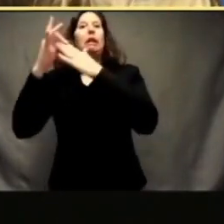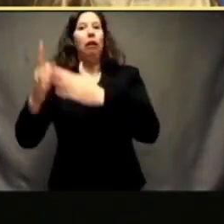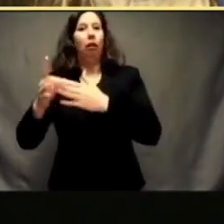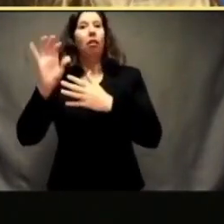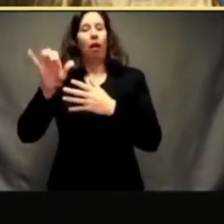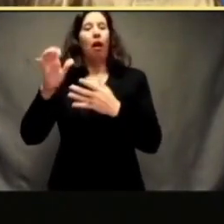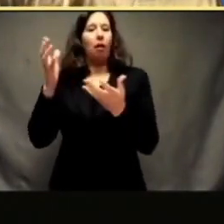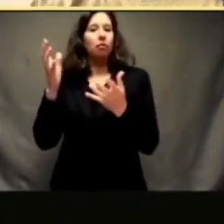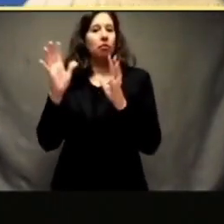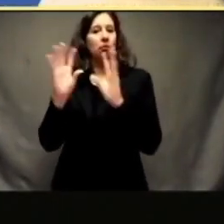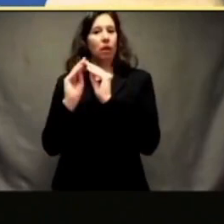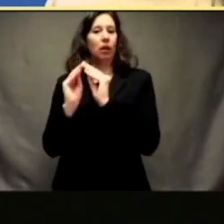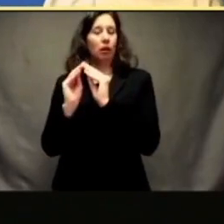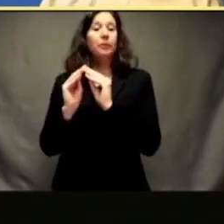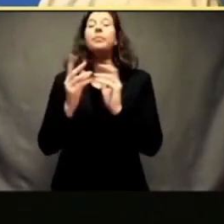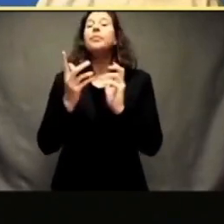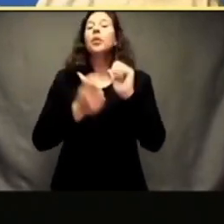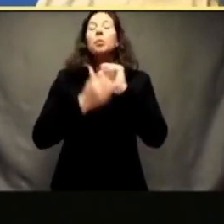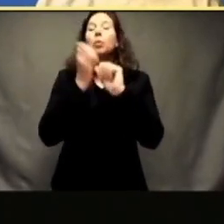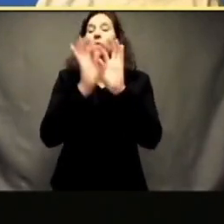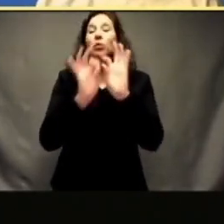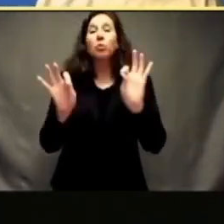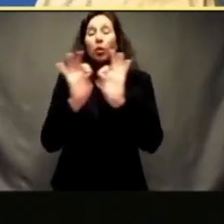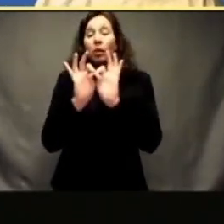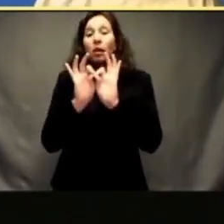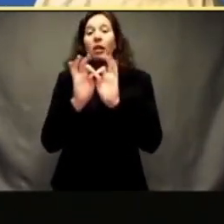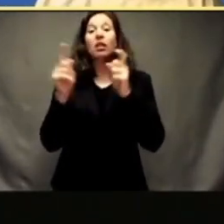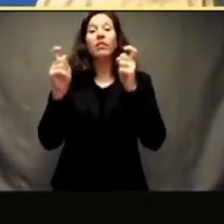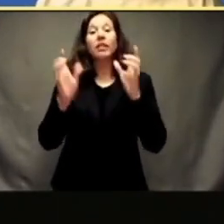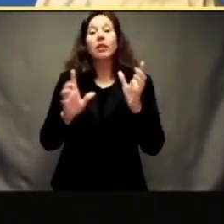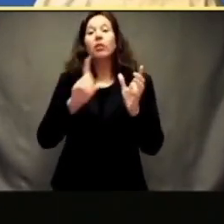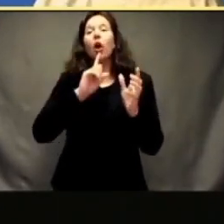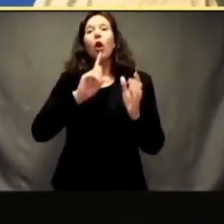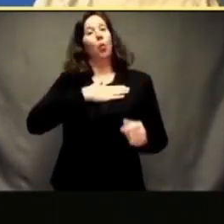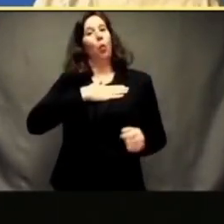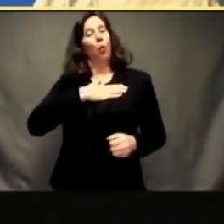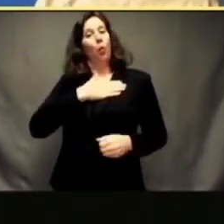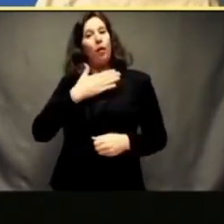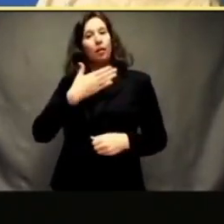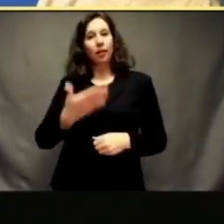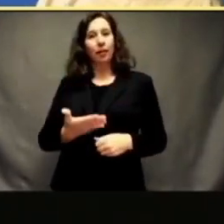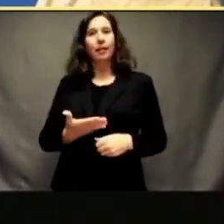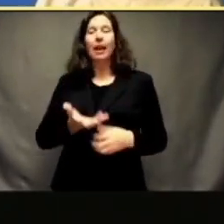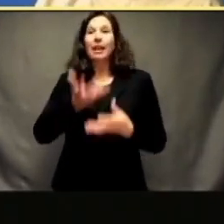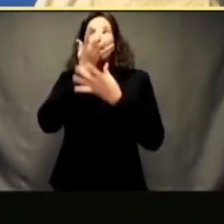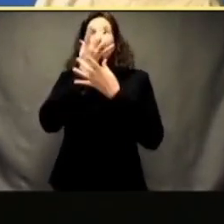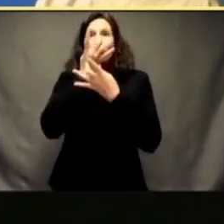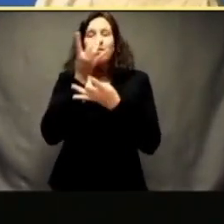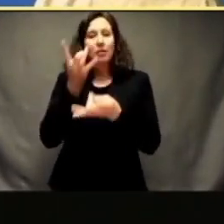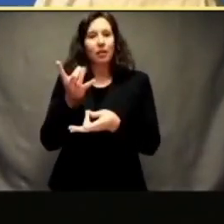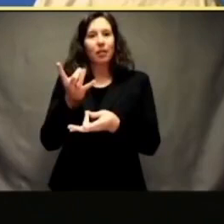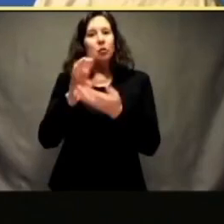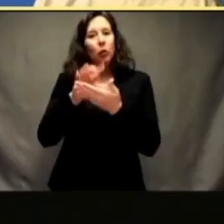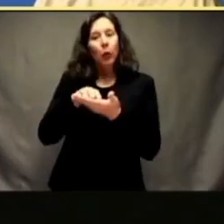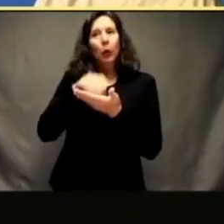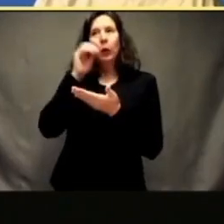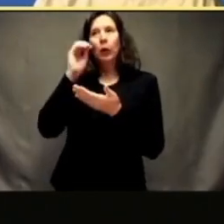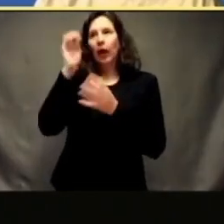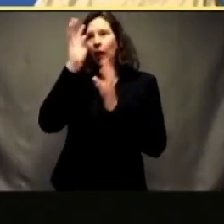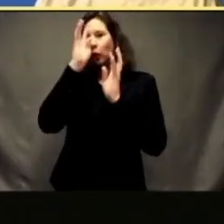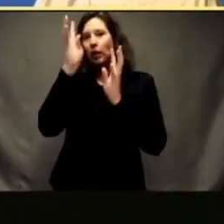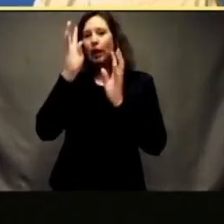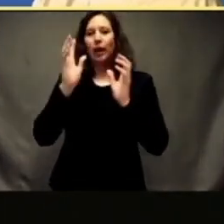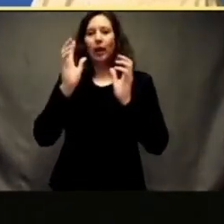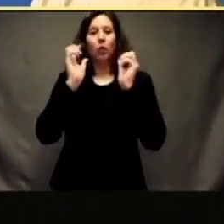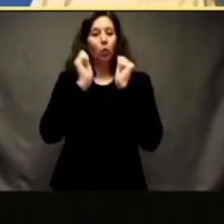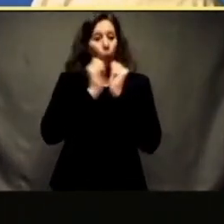We think what's most important is that facilitators are willing and interested to learn and create side by